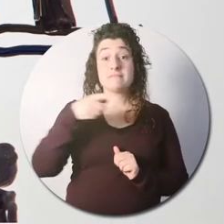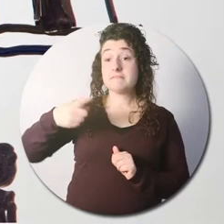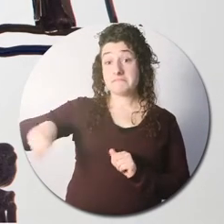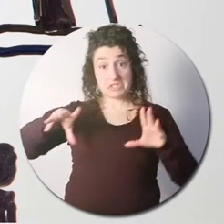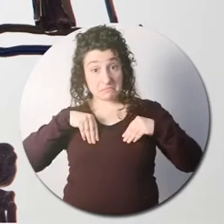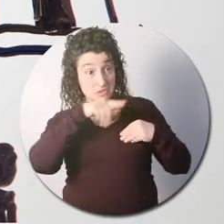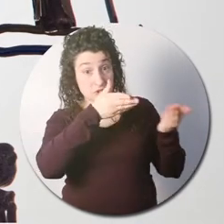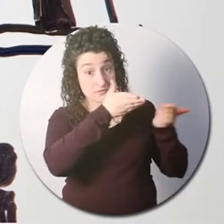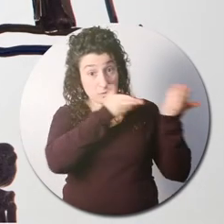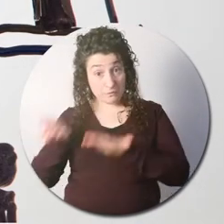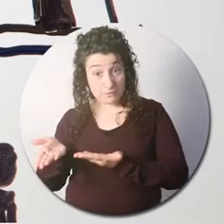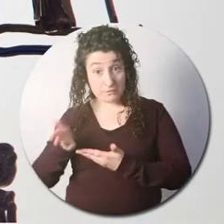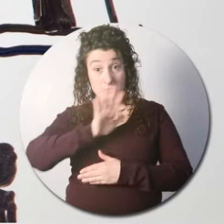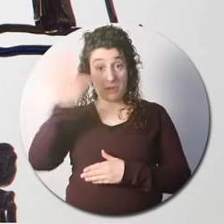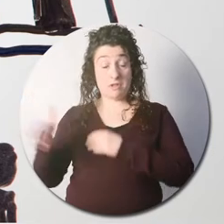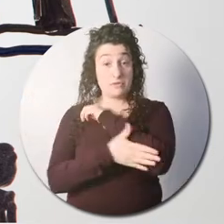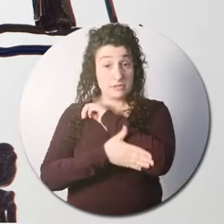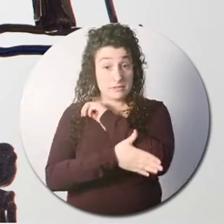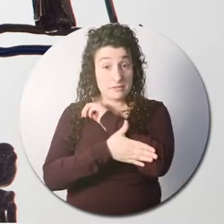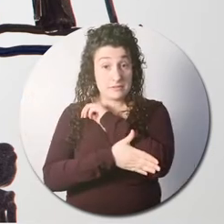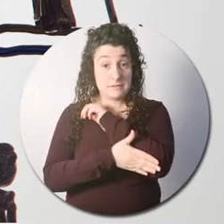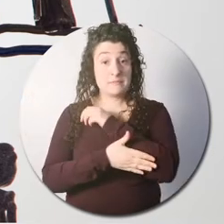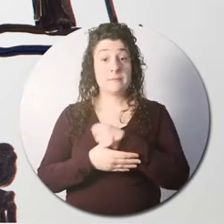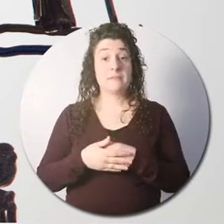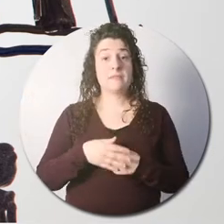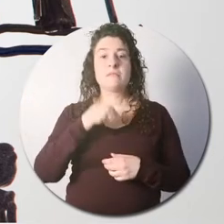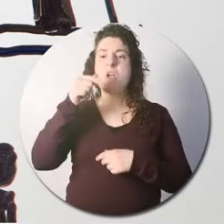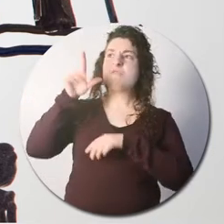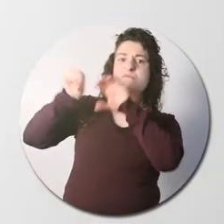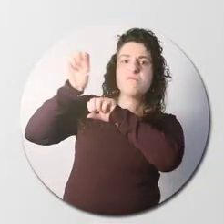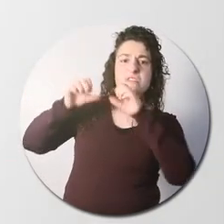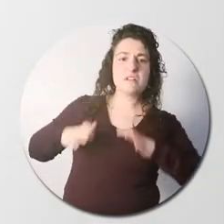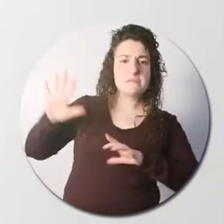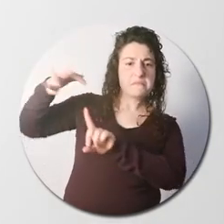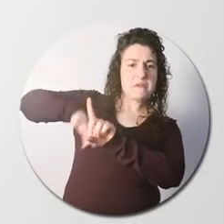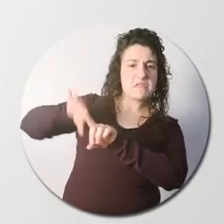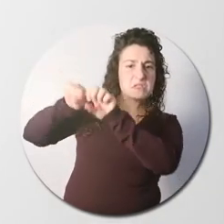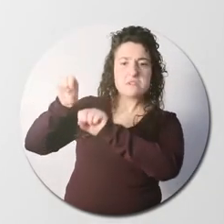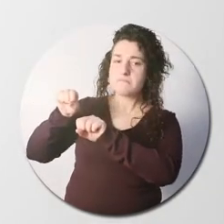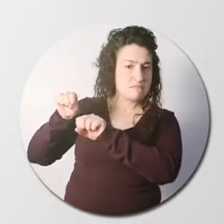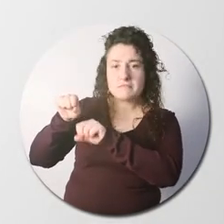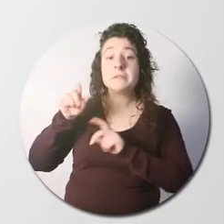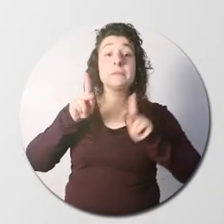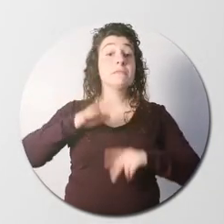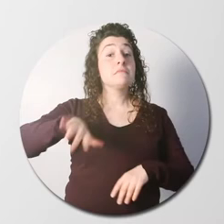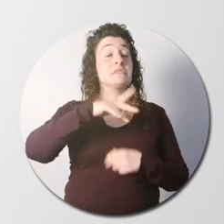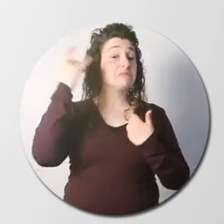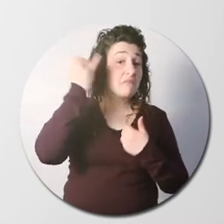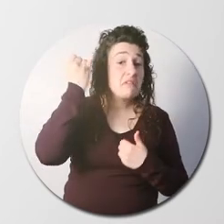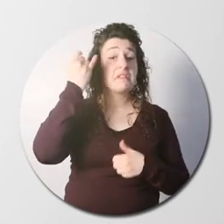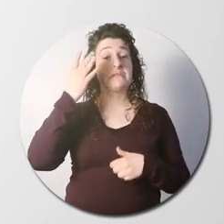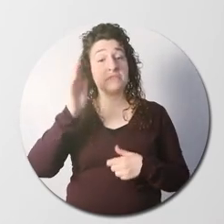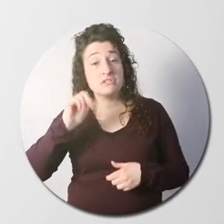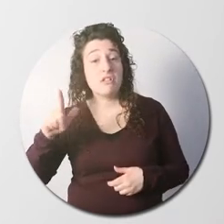services across the country, and not gouge customers for profits. People in Italy, Brazil, Switzerland, and even